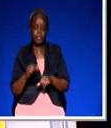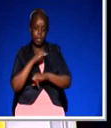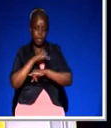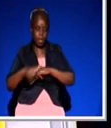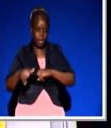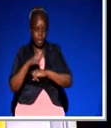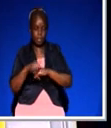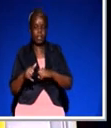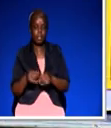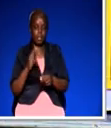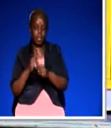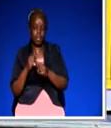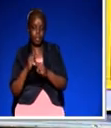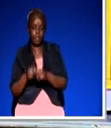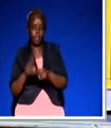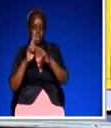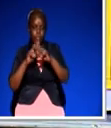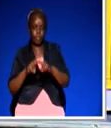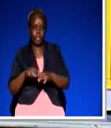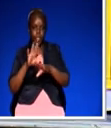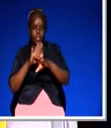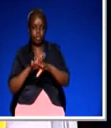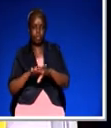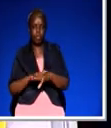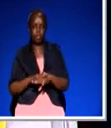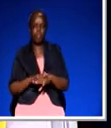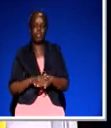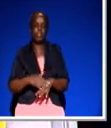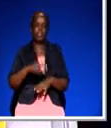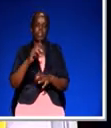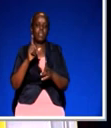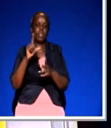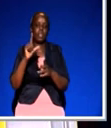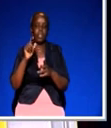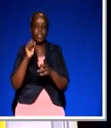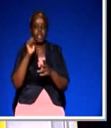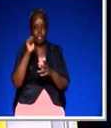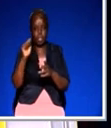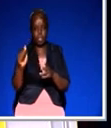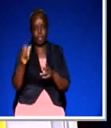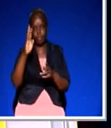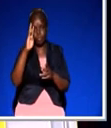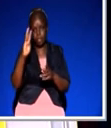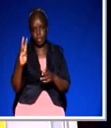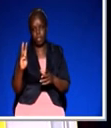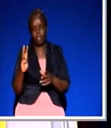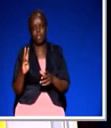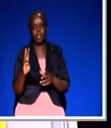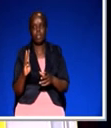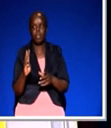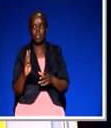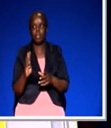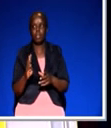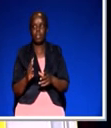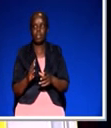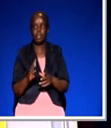lines are named according to the letters. So we have lines AB, we